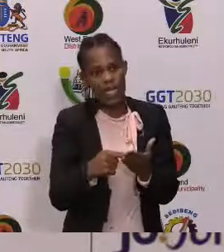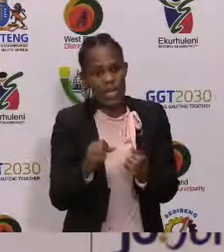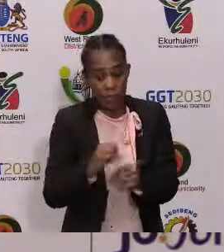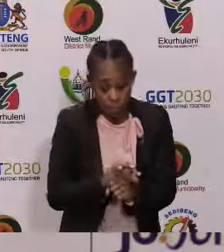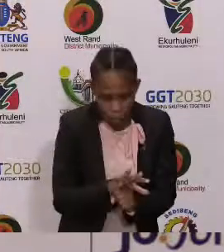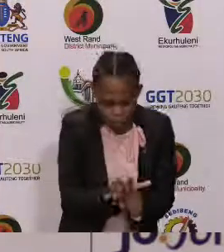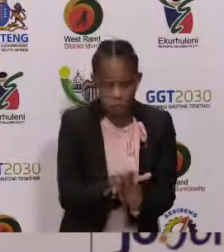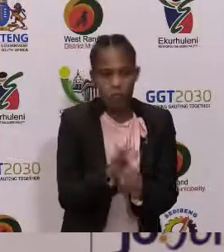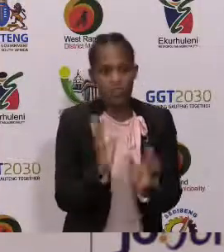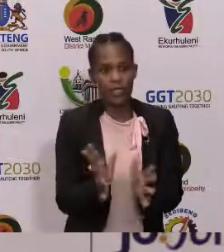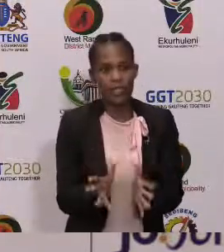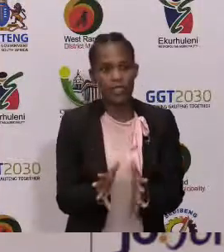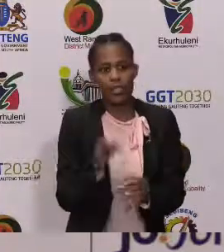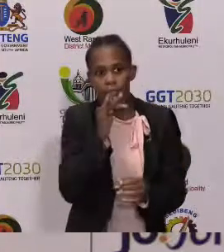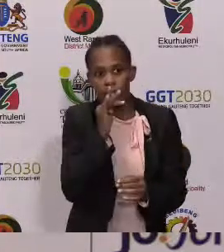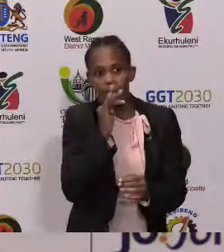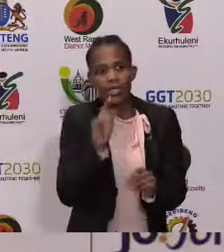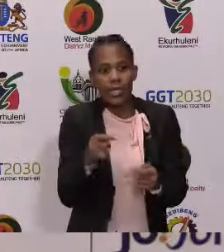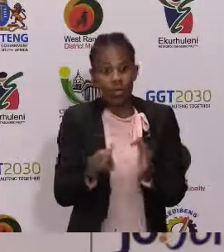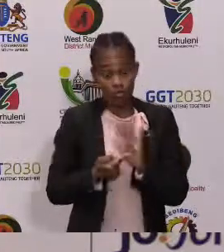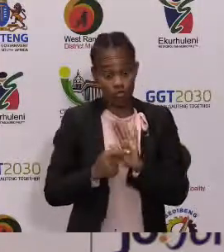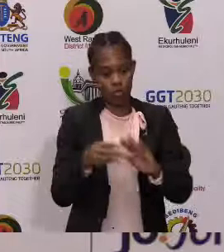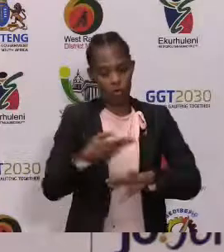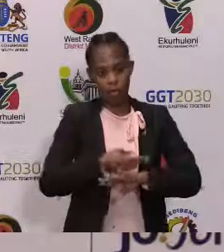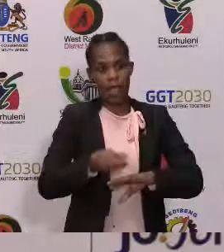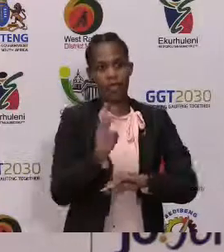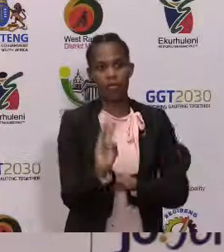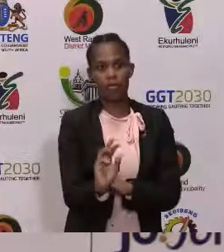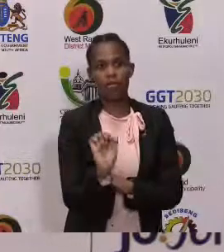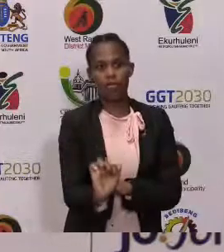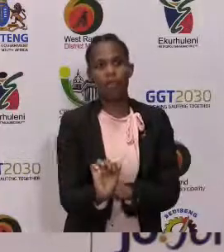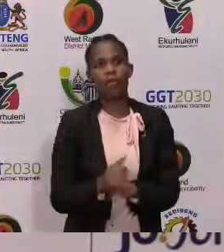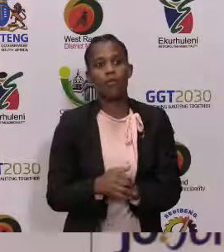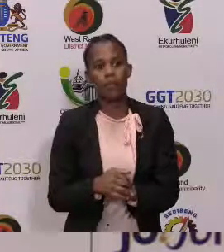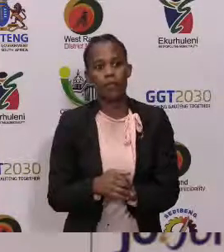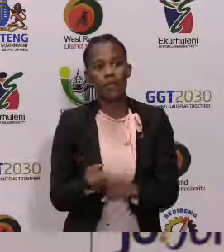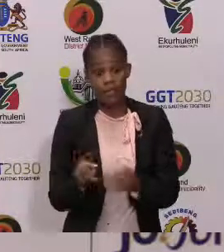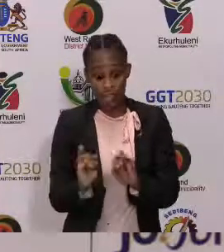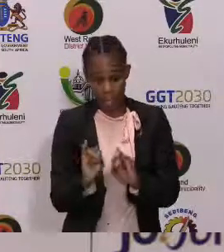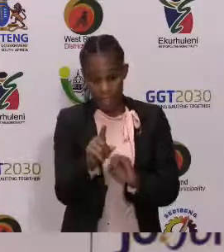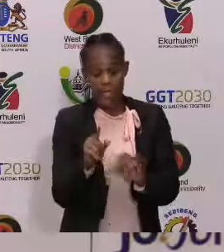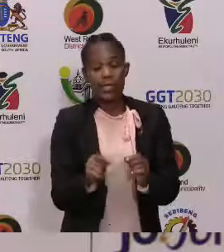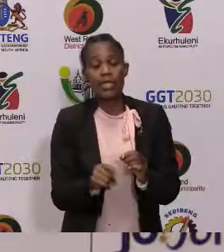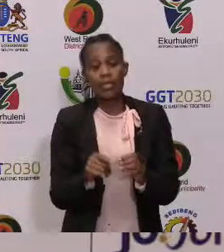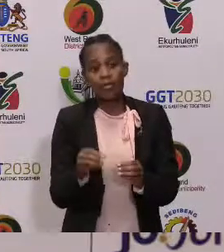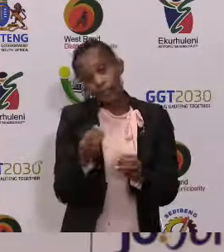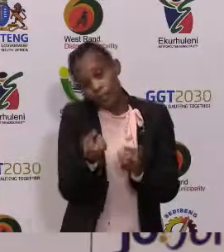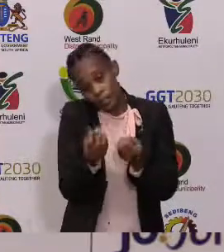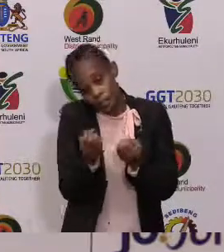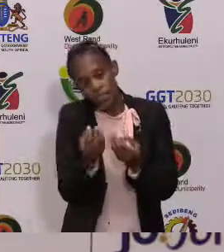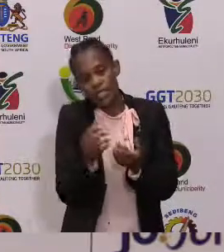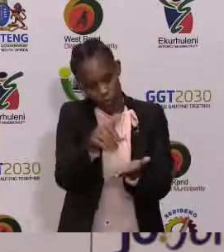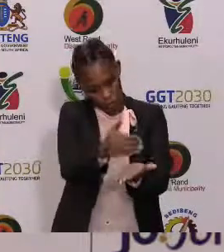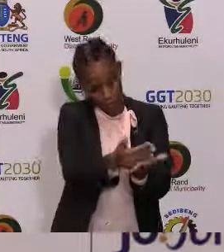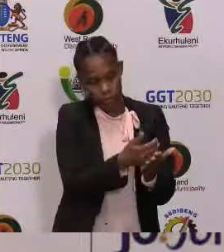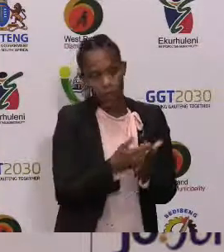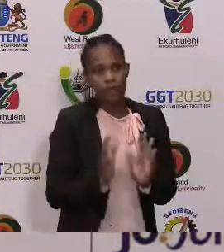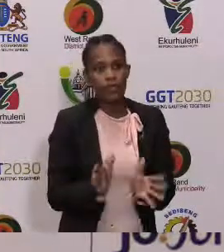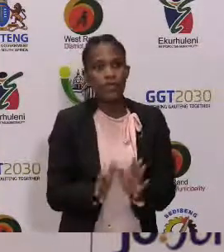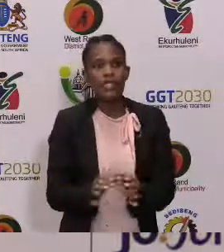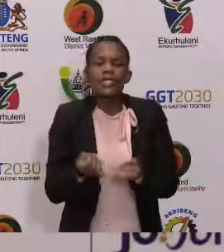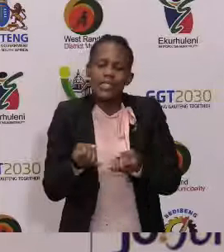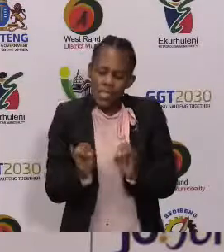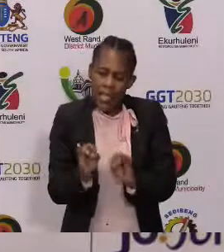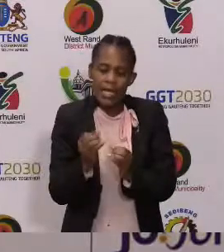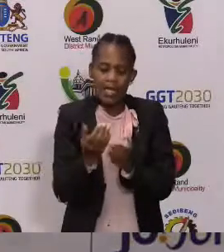pick up that antibody, and I'll show you how that materialized in the zero survey. So as I mentioned, the start date of the zero survey